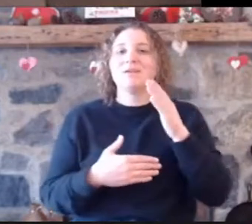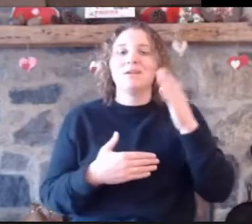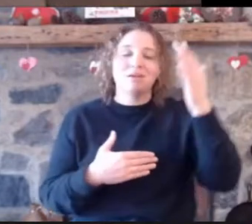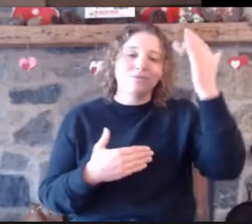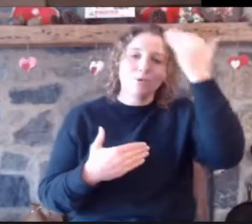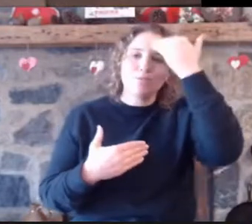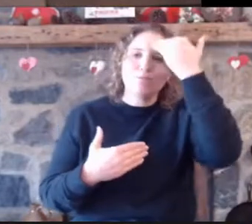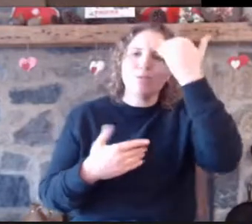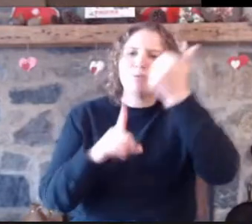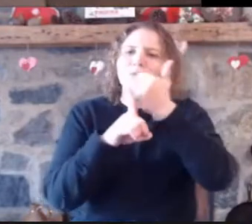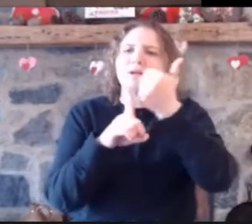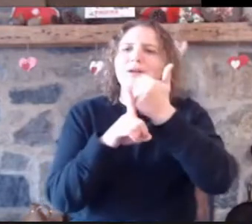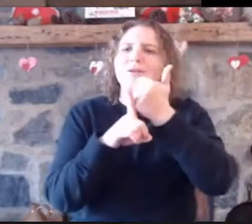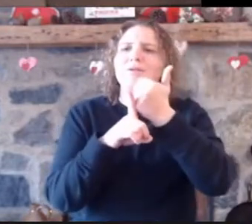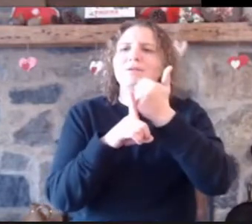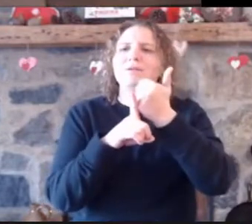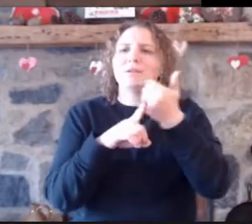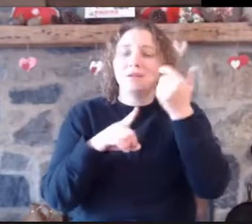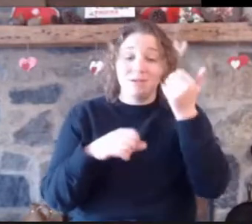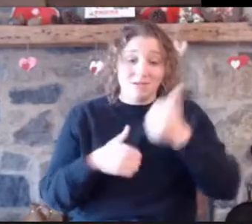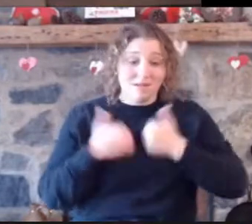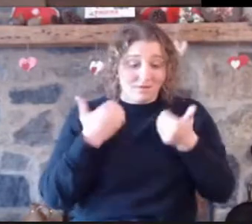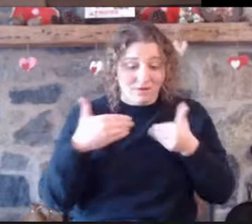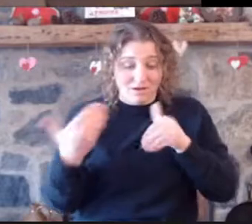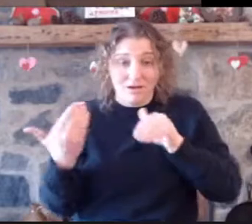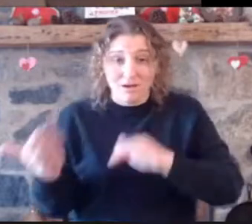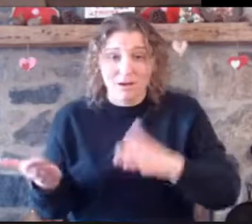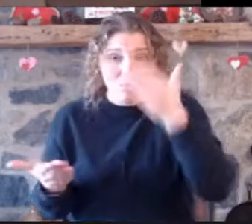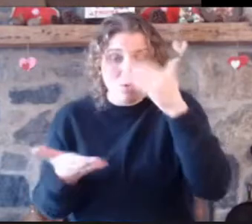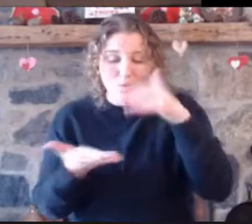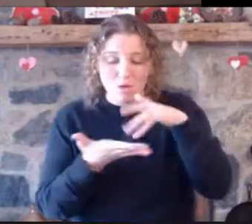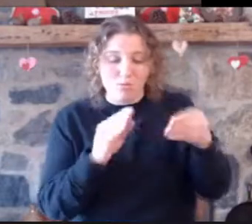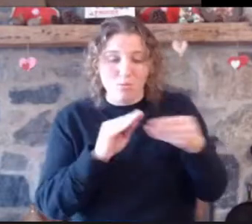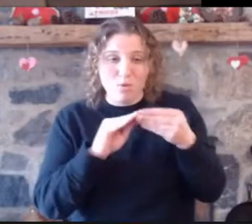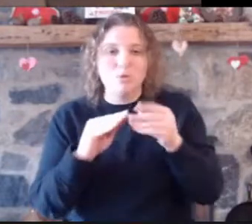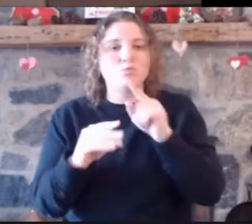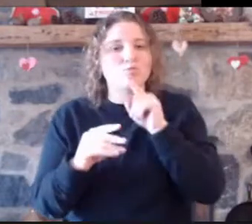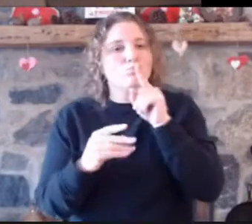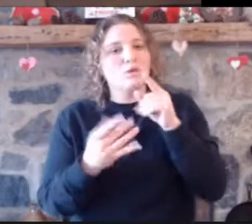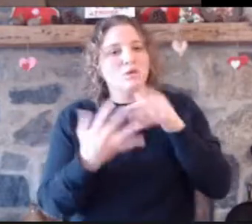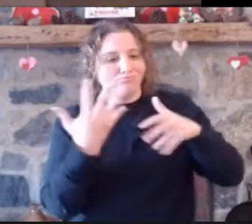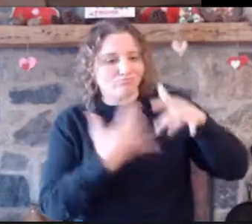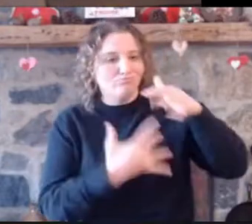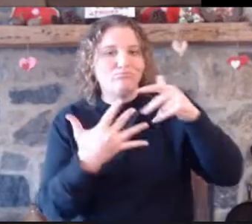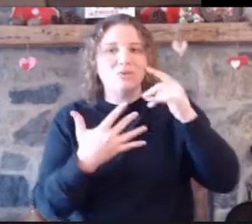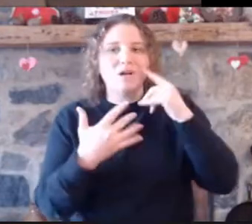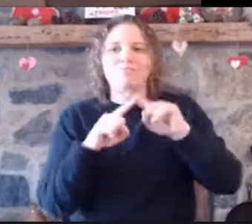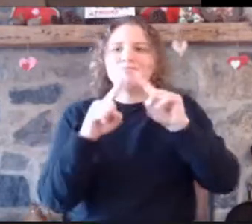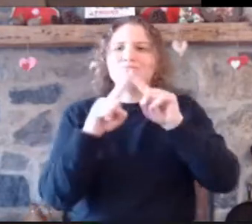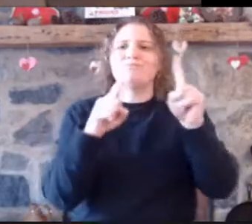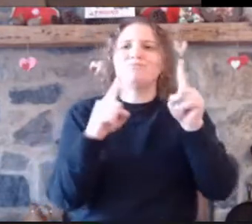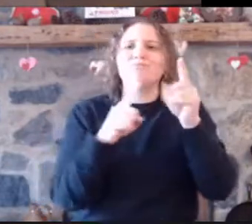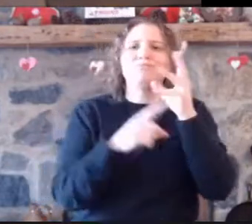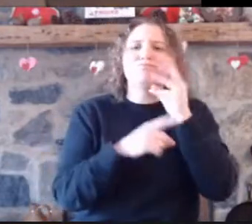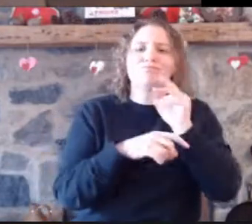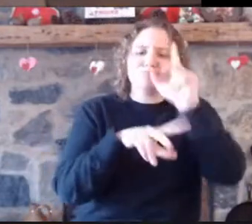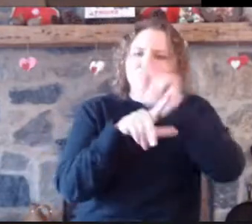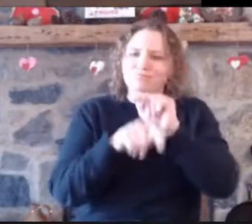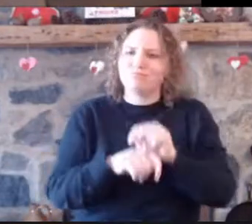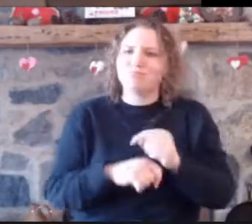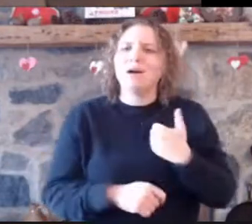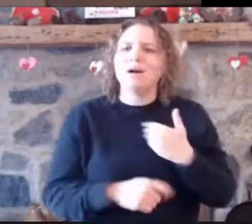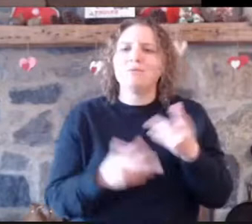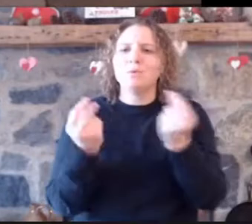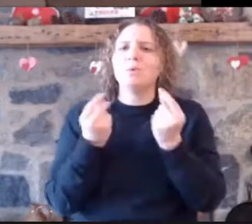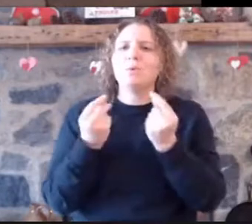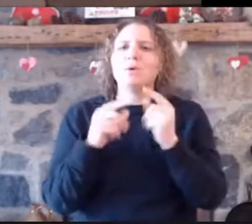They know when something is living or dead. As we study them more and more, we find they have quite elaborate rituals for all kinds of different things that they do. And so they have